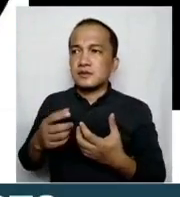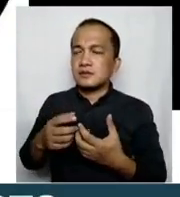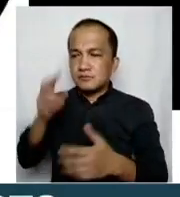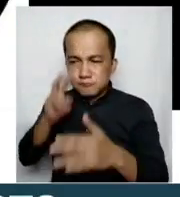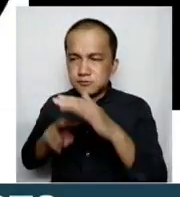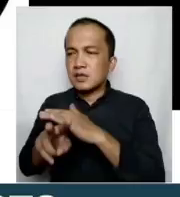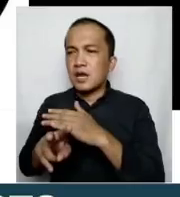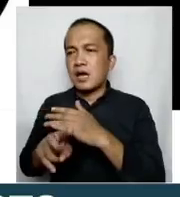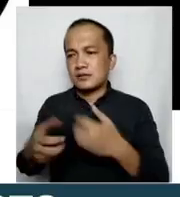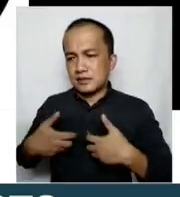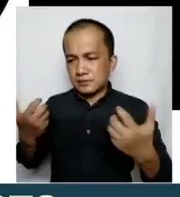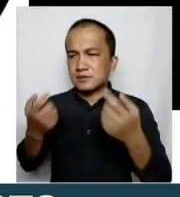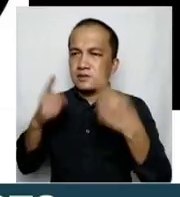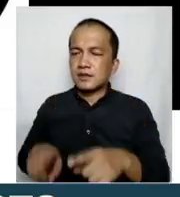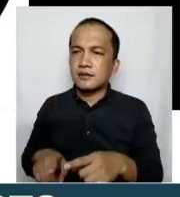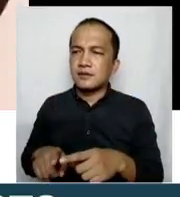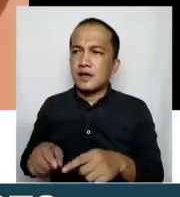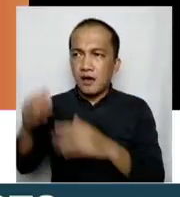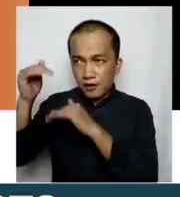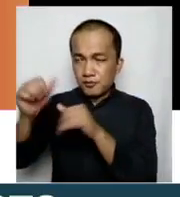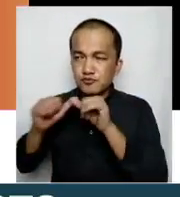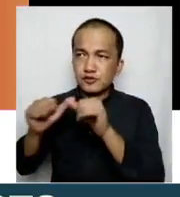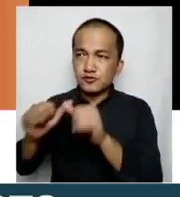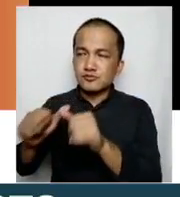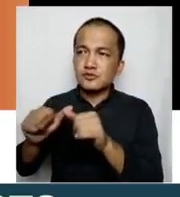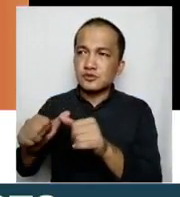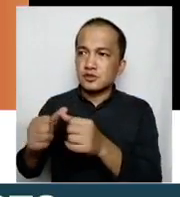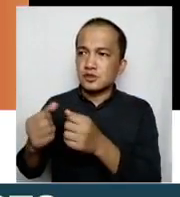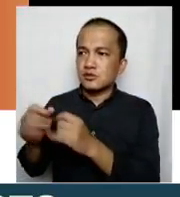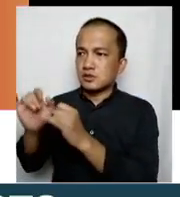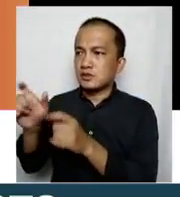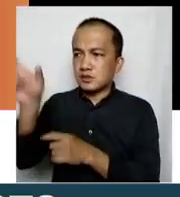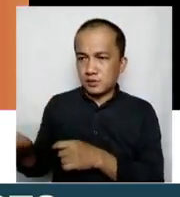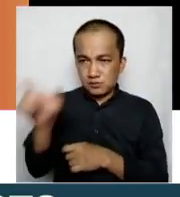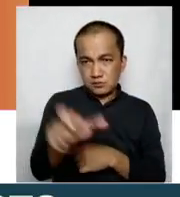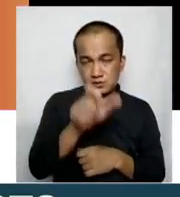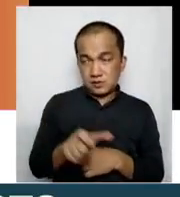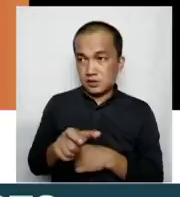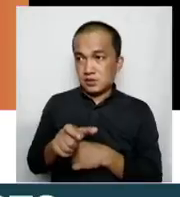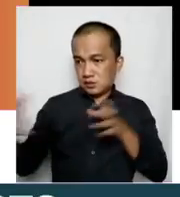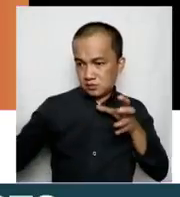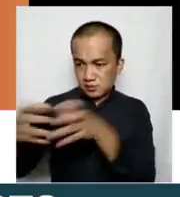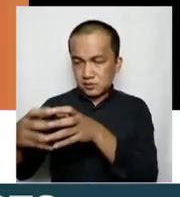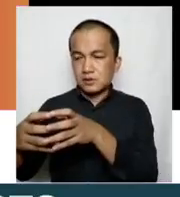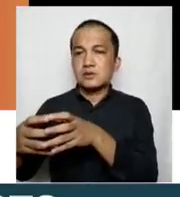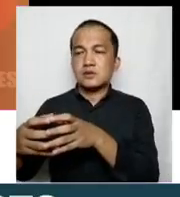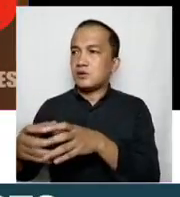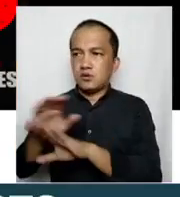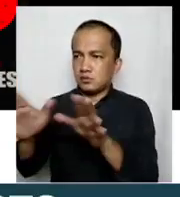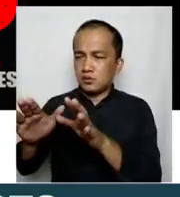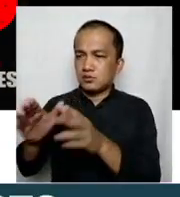what's happening. And sana tuloy-tuloy po natin itong gawin, no? Individually and collectively. Let us not stop trying to